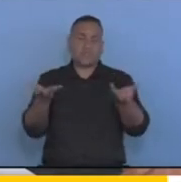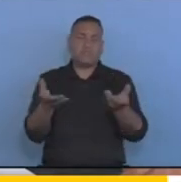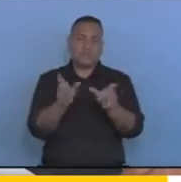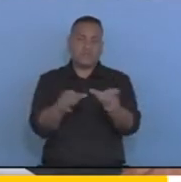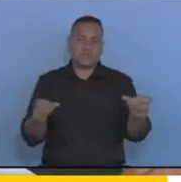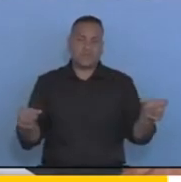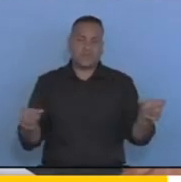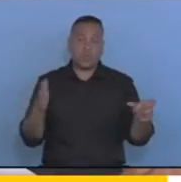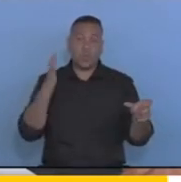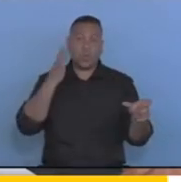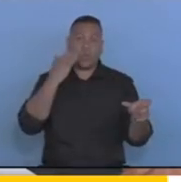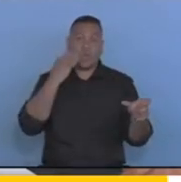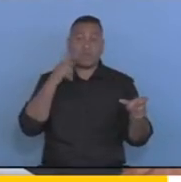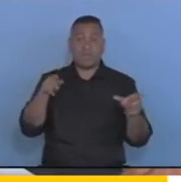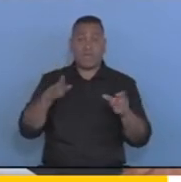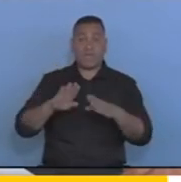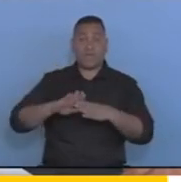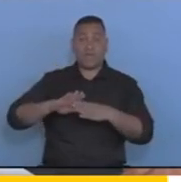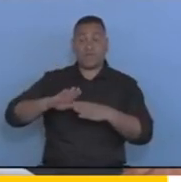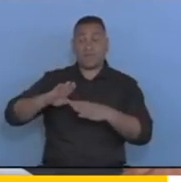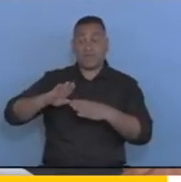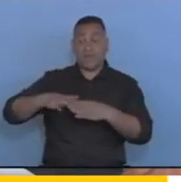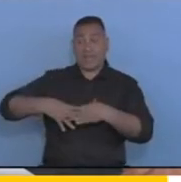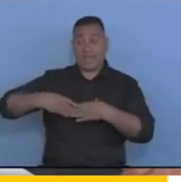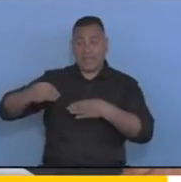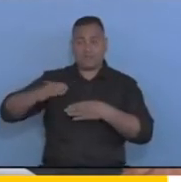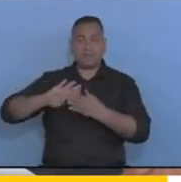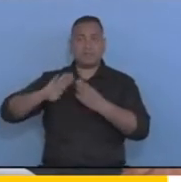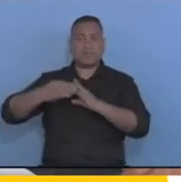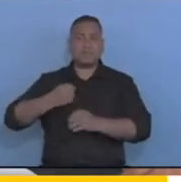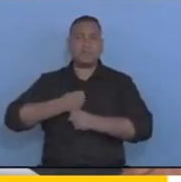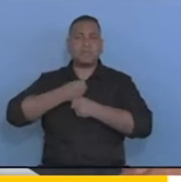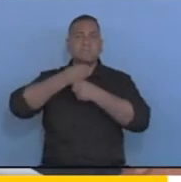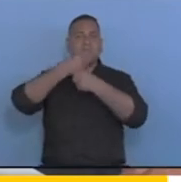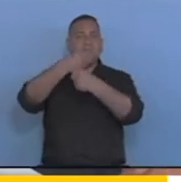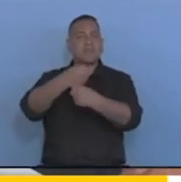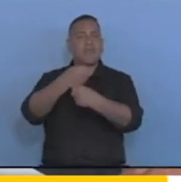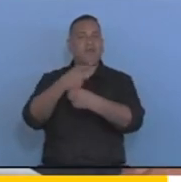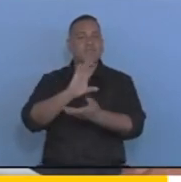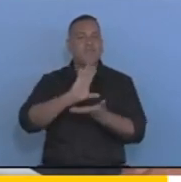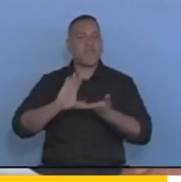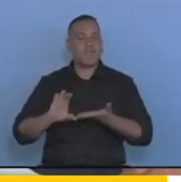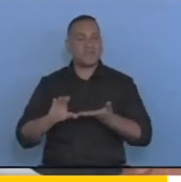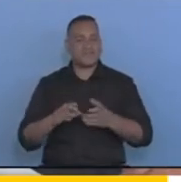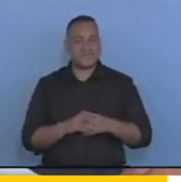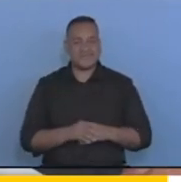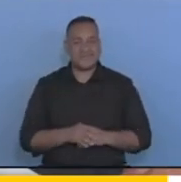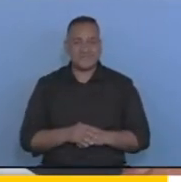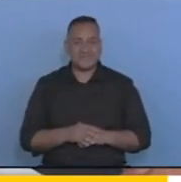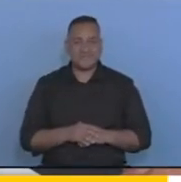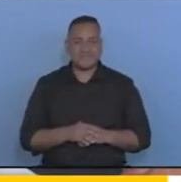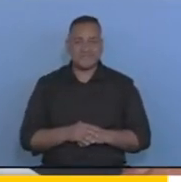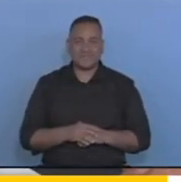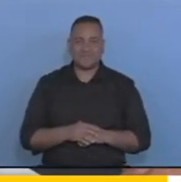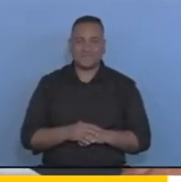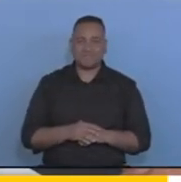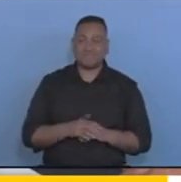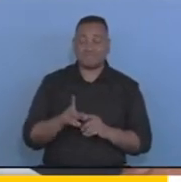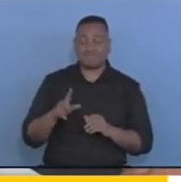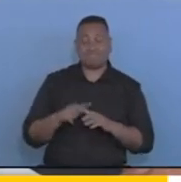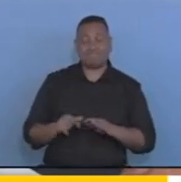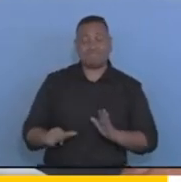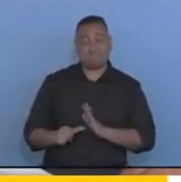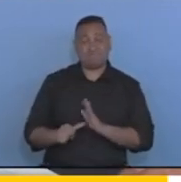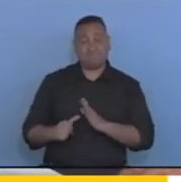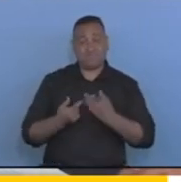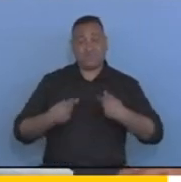Northlink College, and they're showing the skills, thereby keeping us current in today's world. And I think that's the most important part for me.